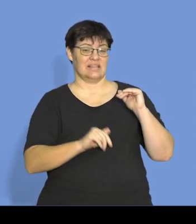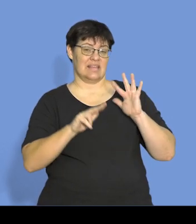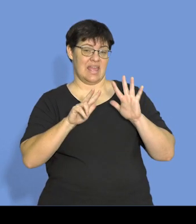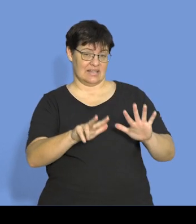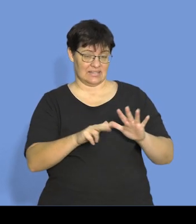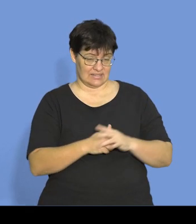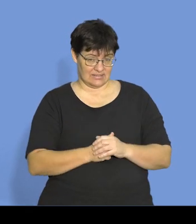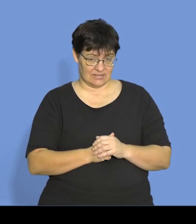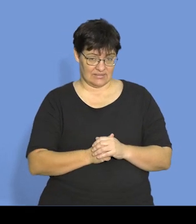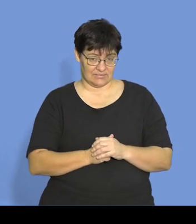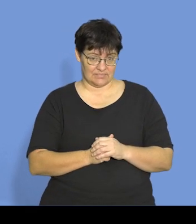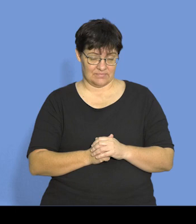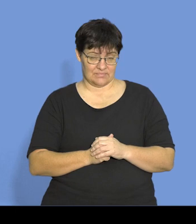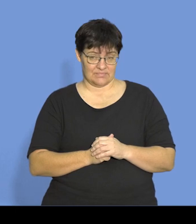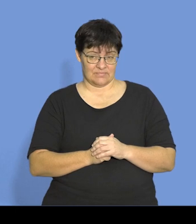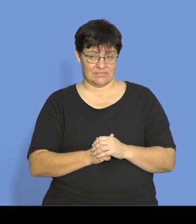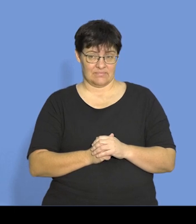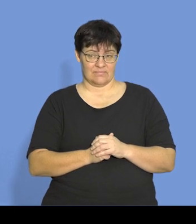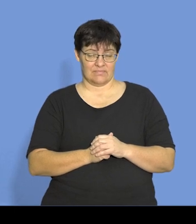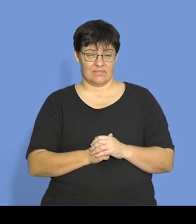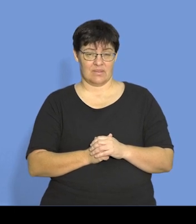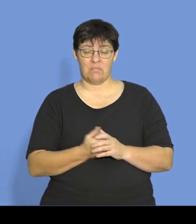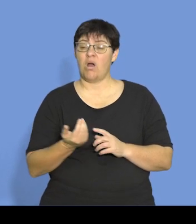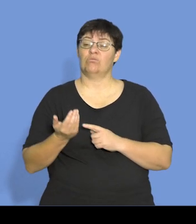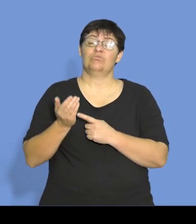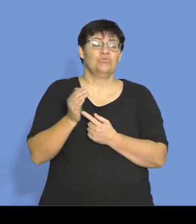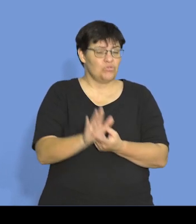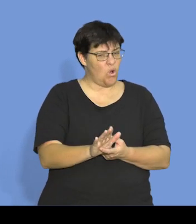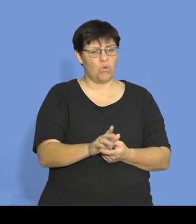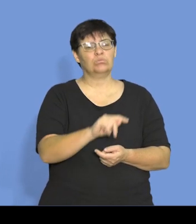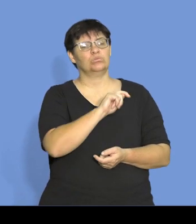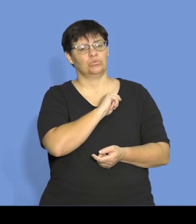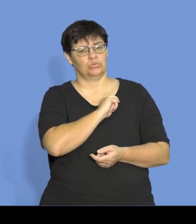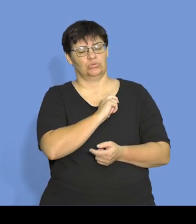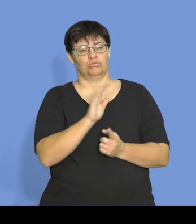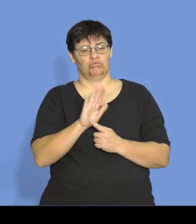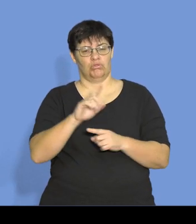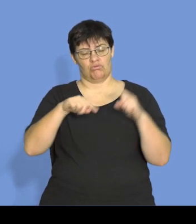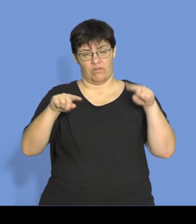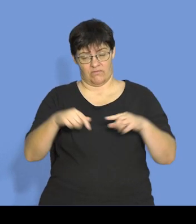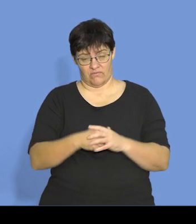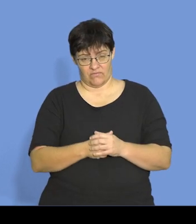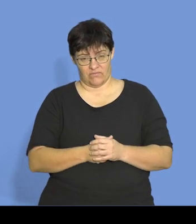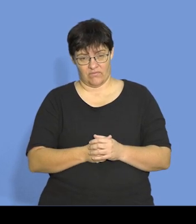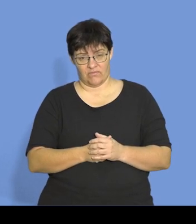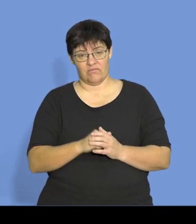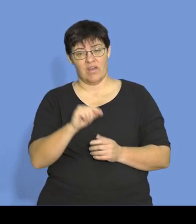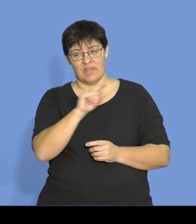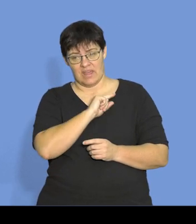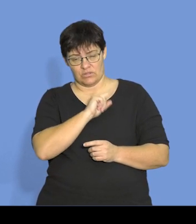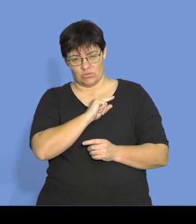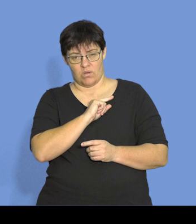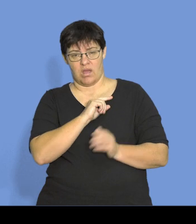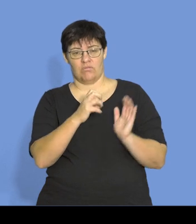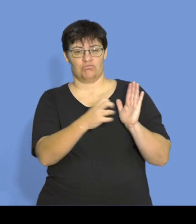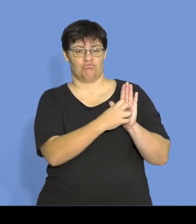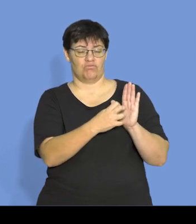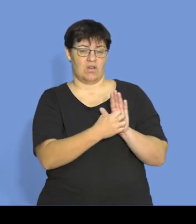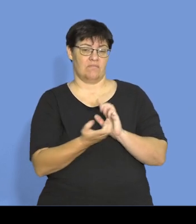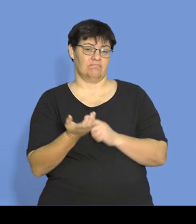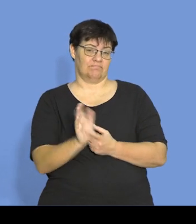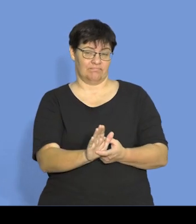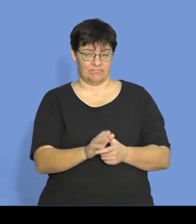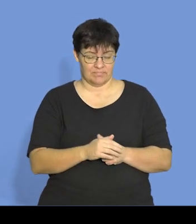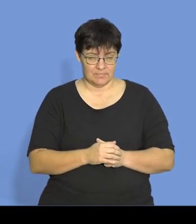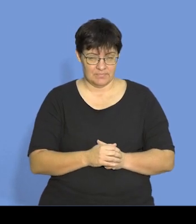is less than 8 when I was solving this algebraically. So I can even show you this on a graph. Hence, I drew the